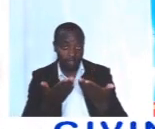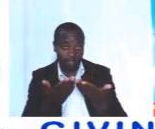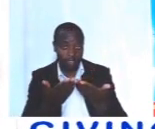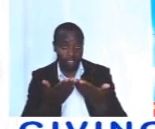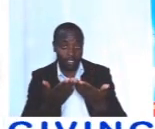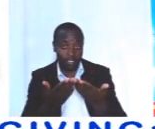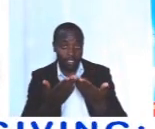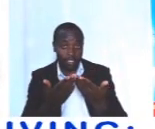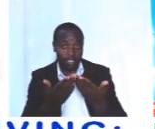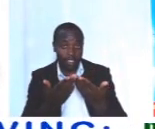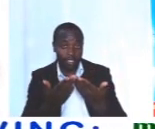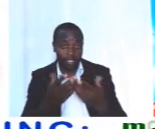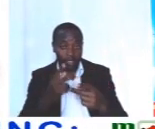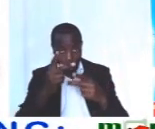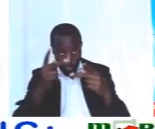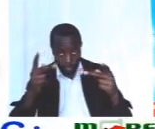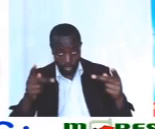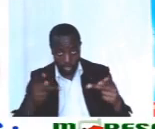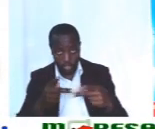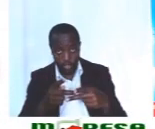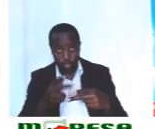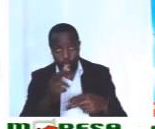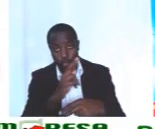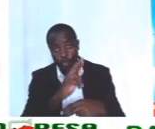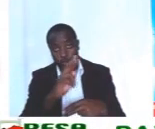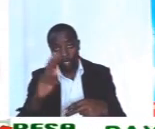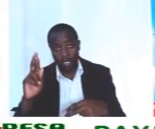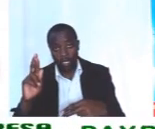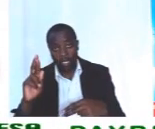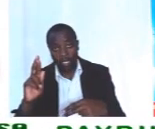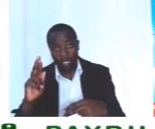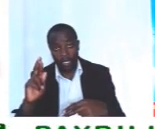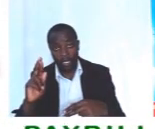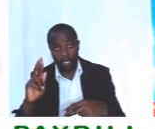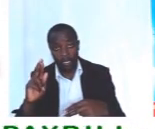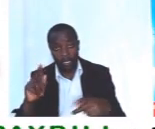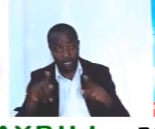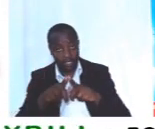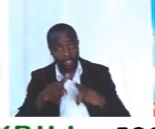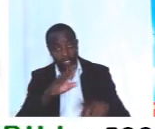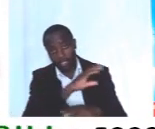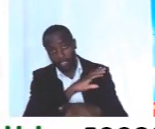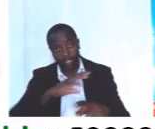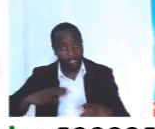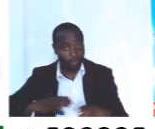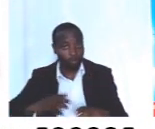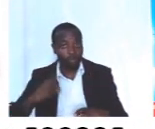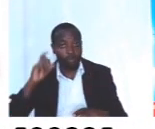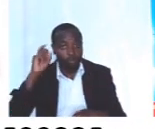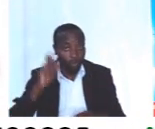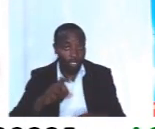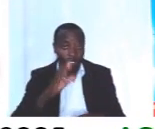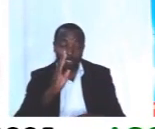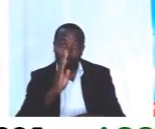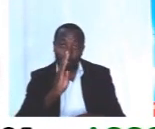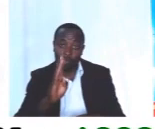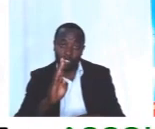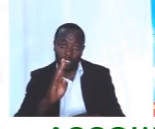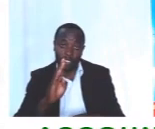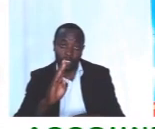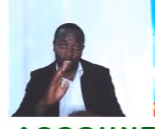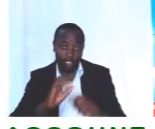where you've add in your Christian walk, it should be a point of turning